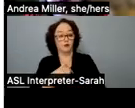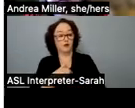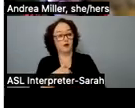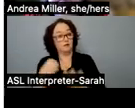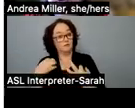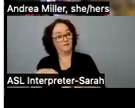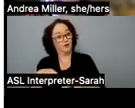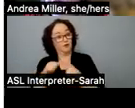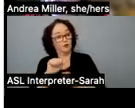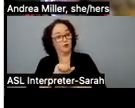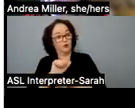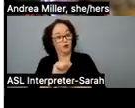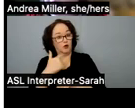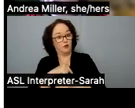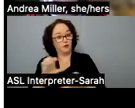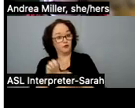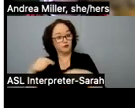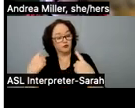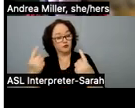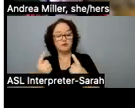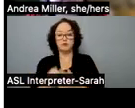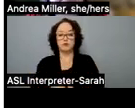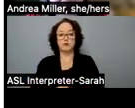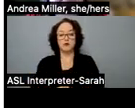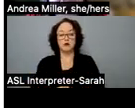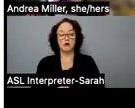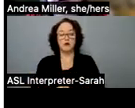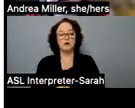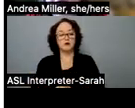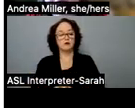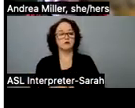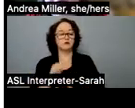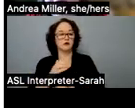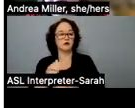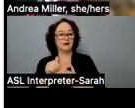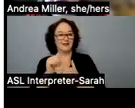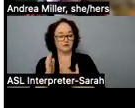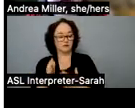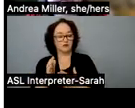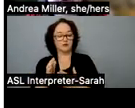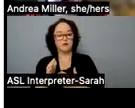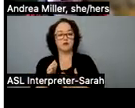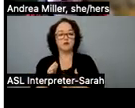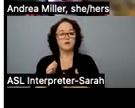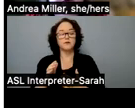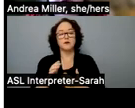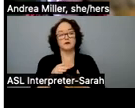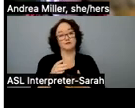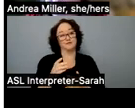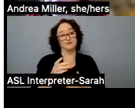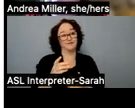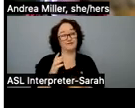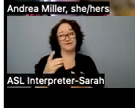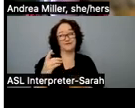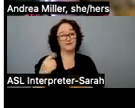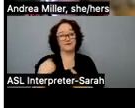done because of the vision of our coalition leaders, Sherry Currens, who was our first and only executive director for over 30